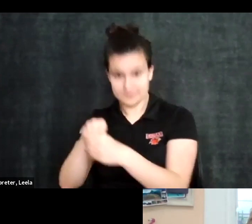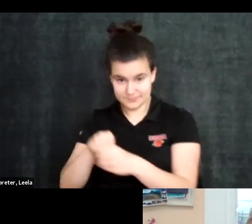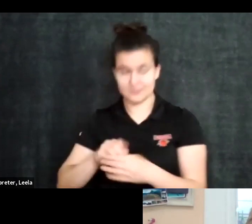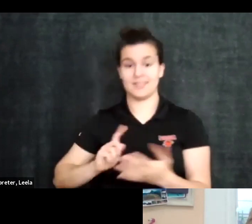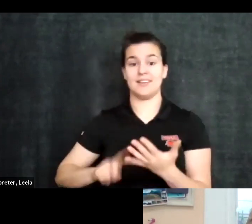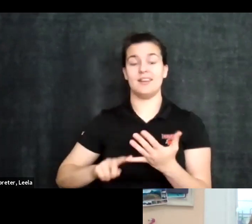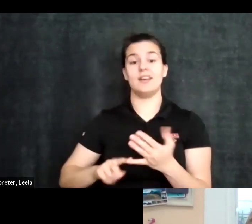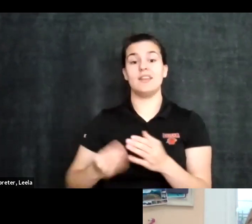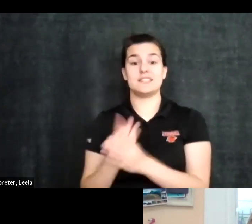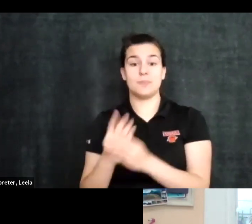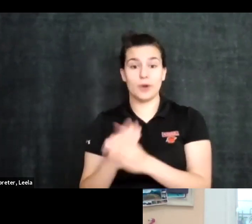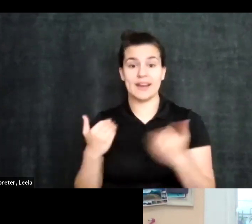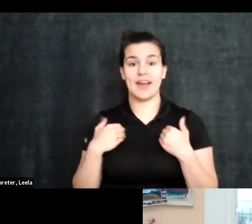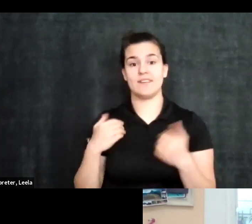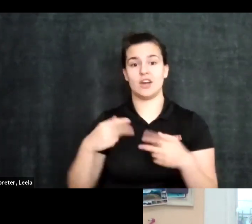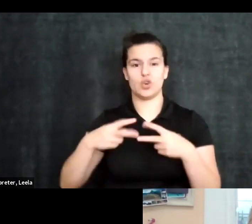have a beach party in the summer.